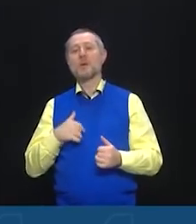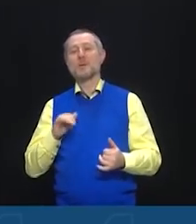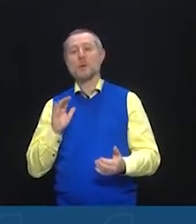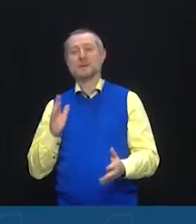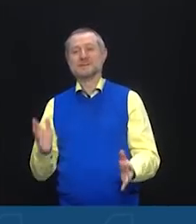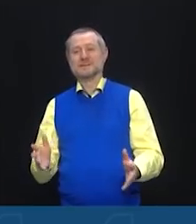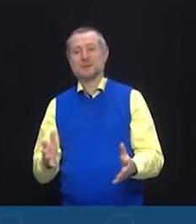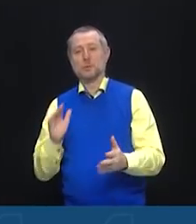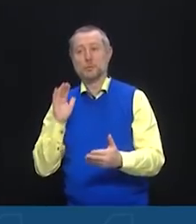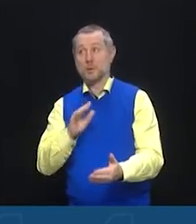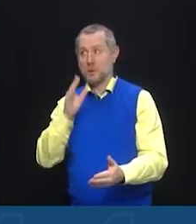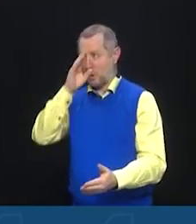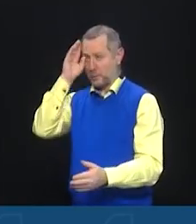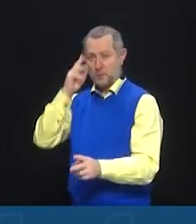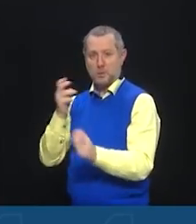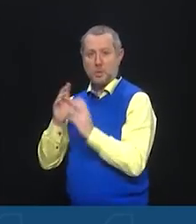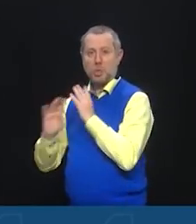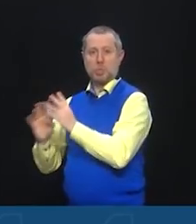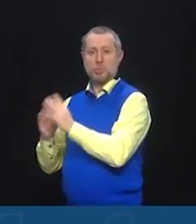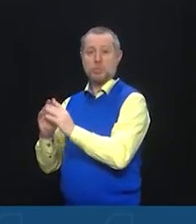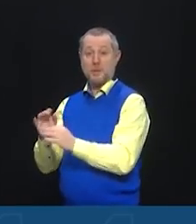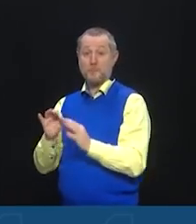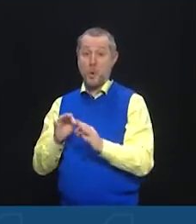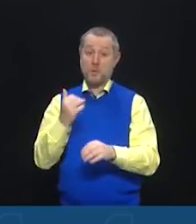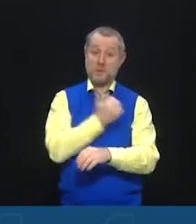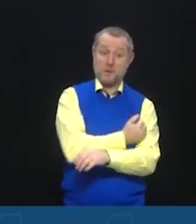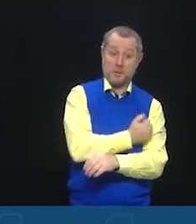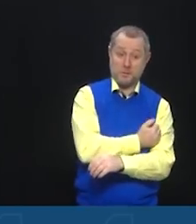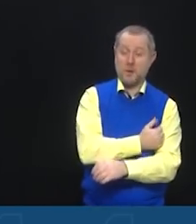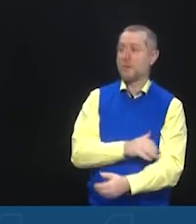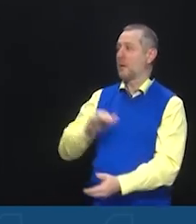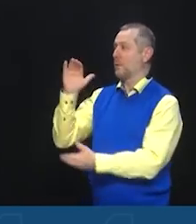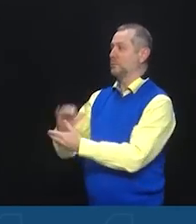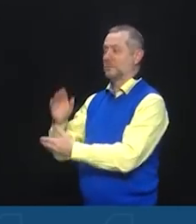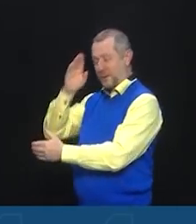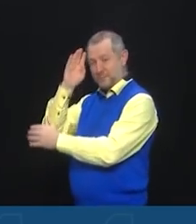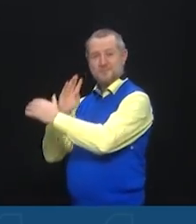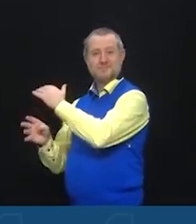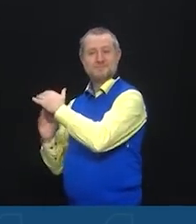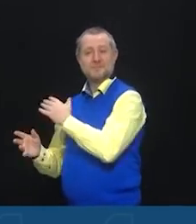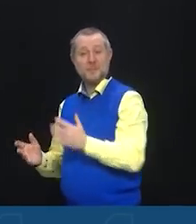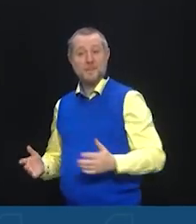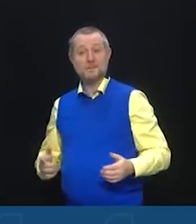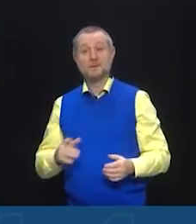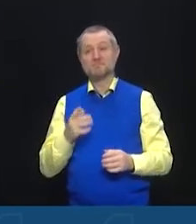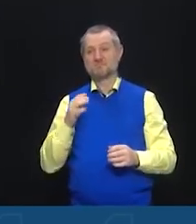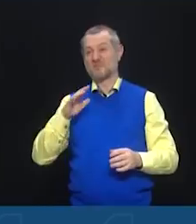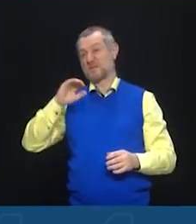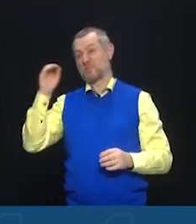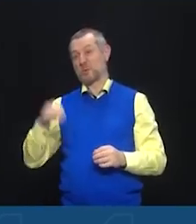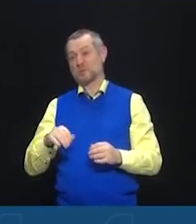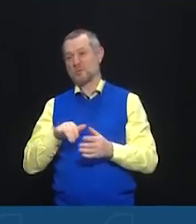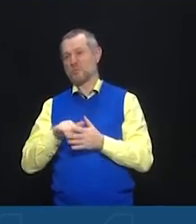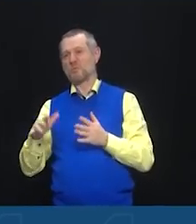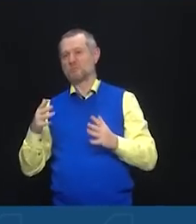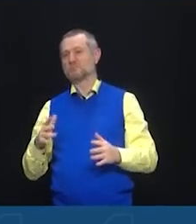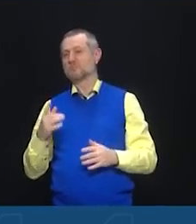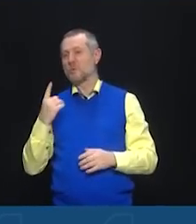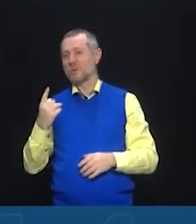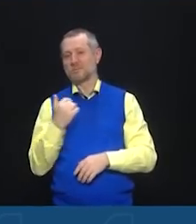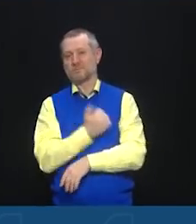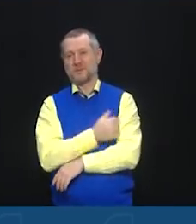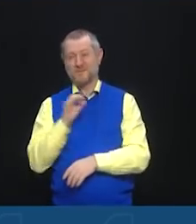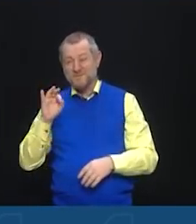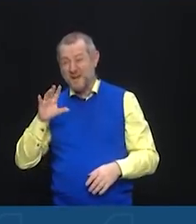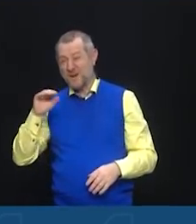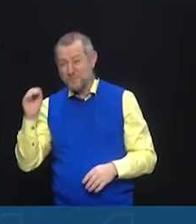as more people are getting vaccinated. A state like New York has at least 95% of our residents with one dose. That is fortification more than someone who